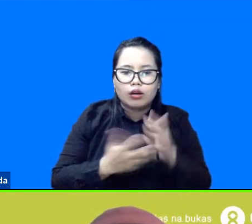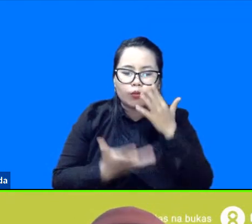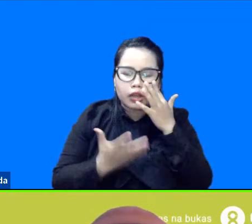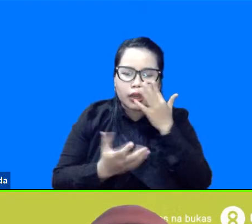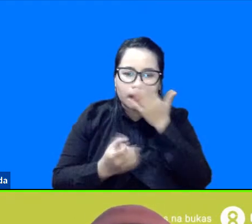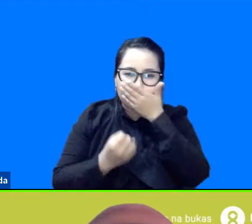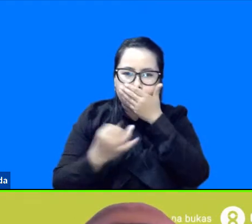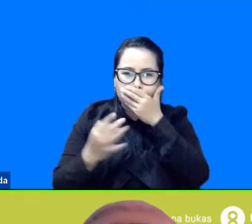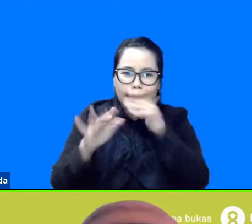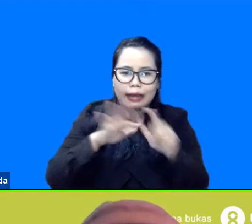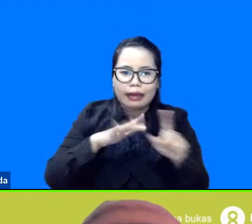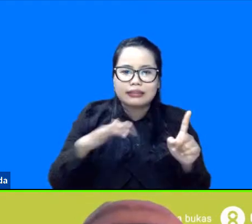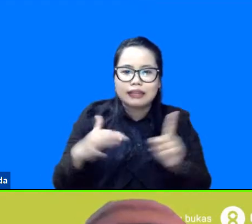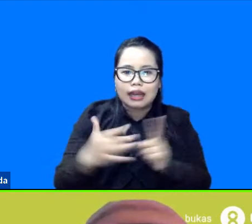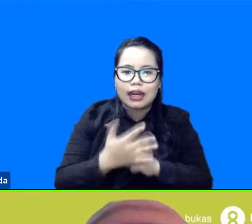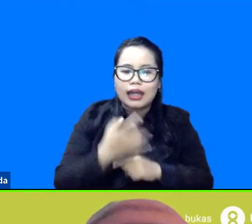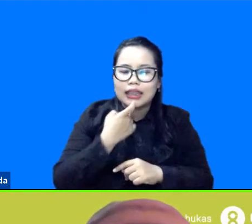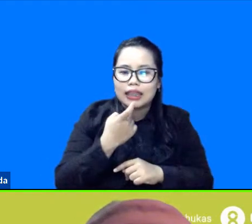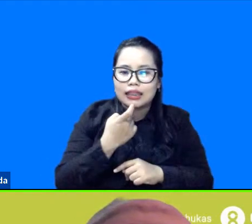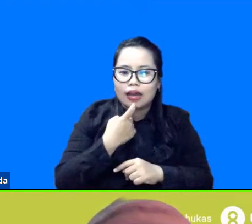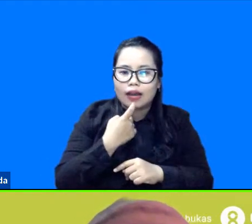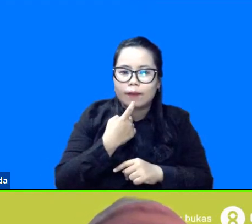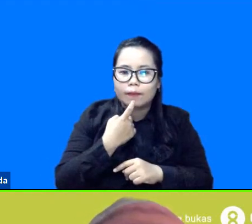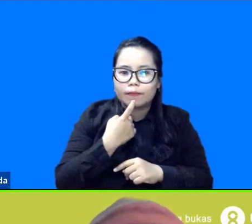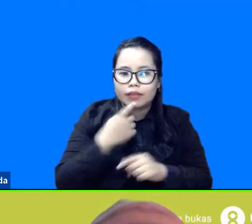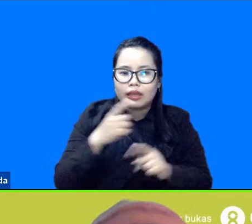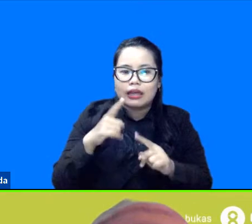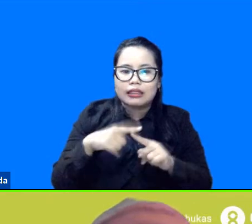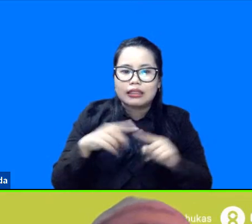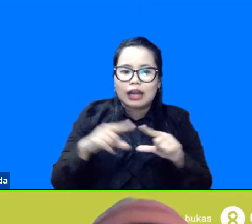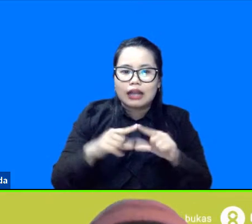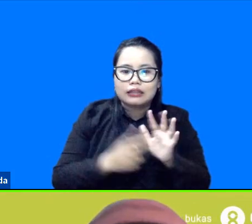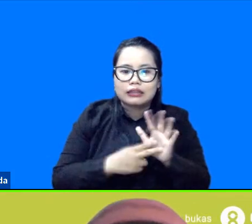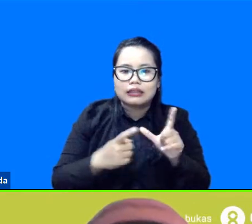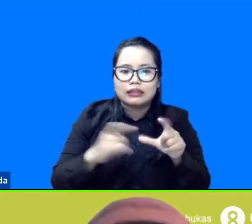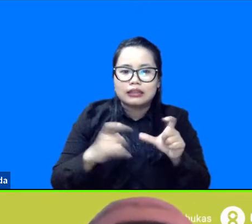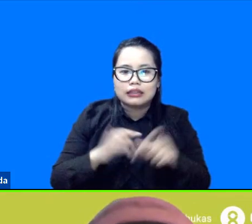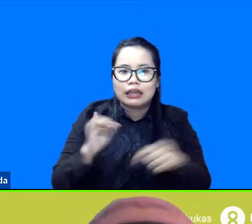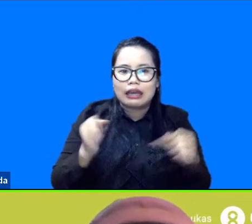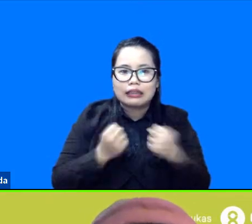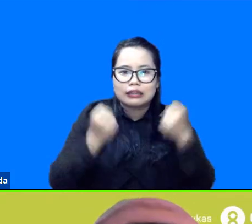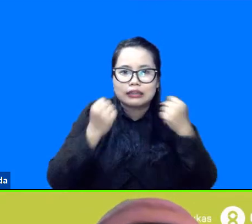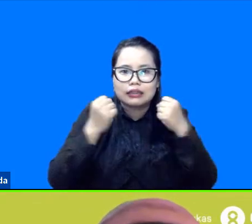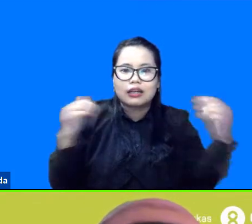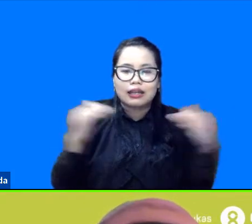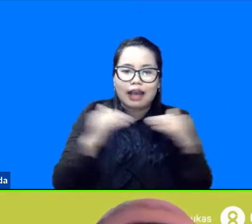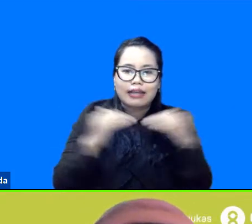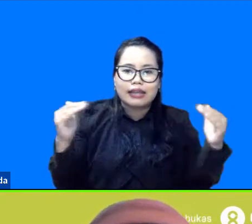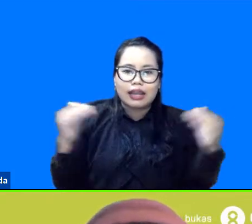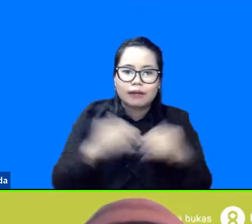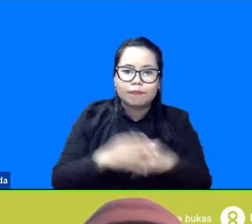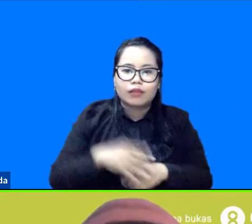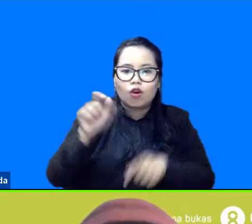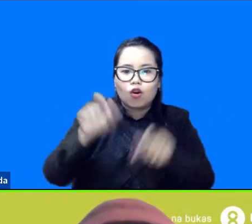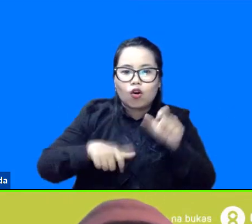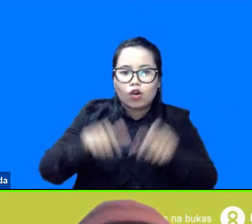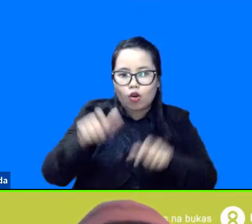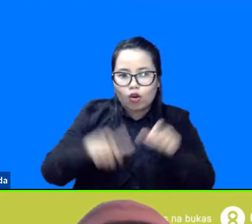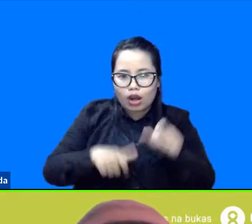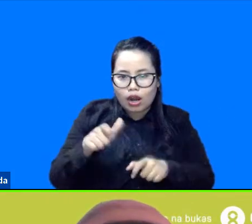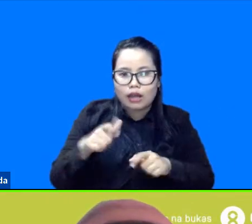that people of diverse, people of gender minorities or people of diverse